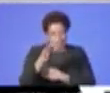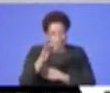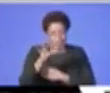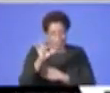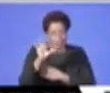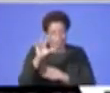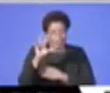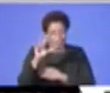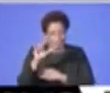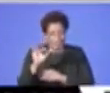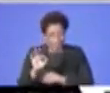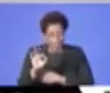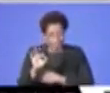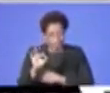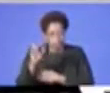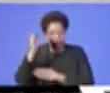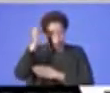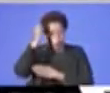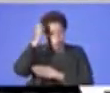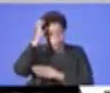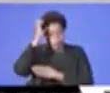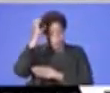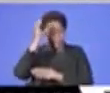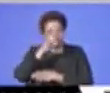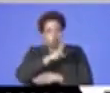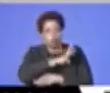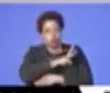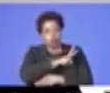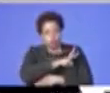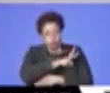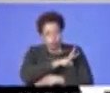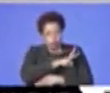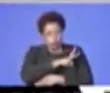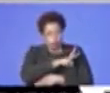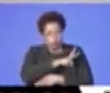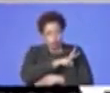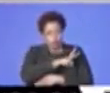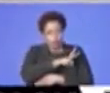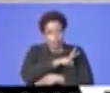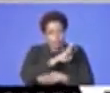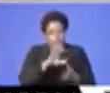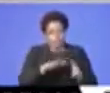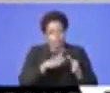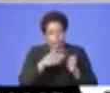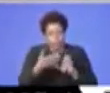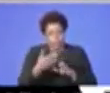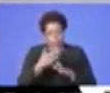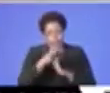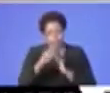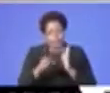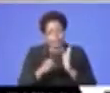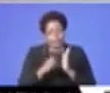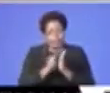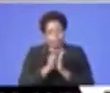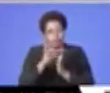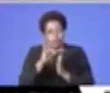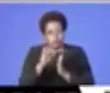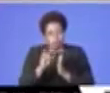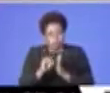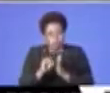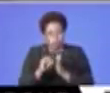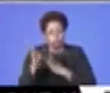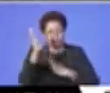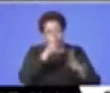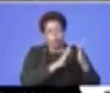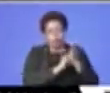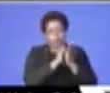Sir Cecil Wallace-Whitfield's life was cut short at the age of 60 after a battle with cancer. A statement from the Free National Movement said that Sir